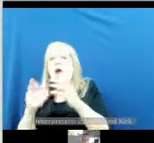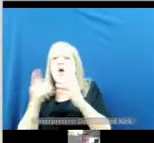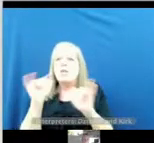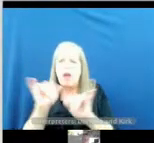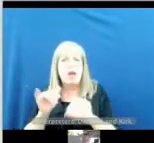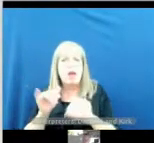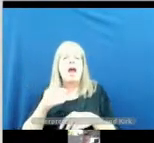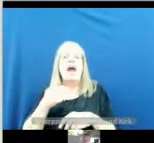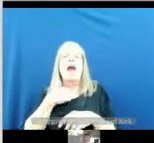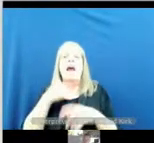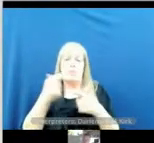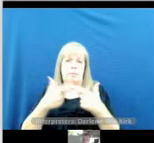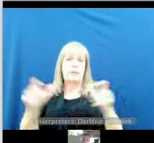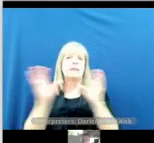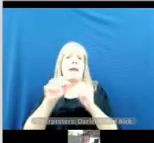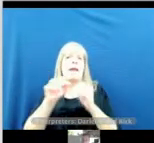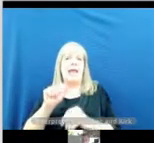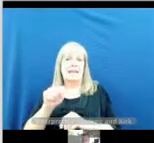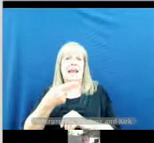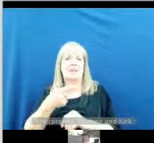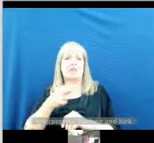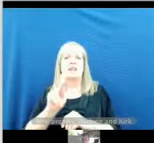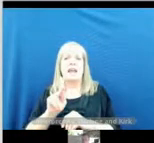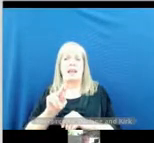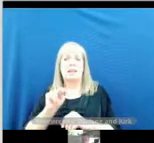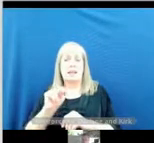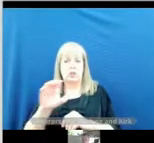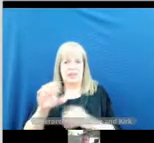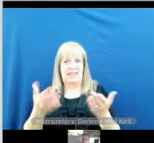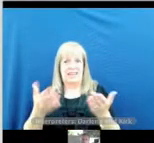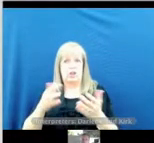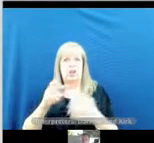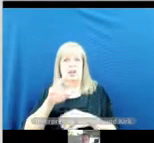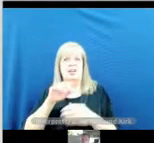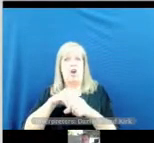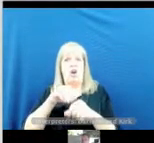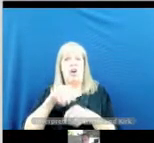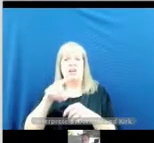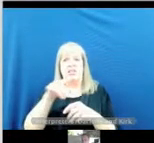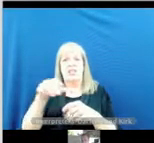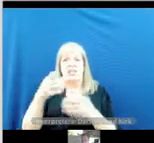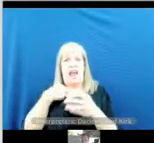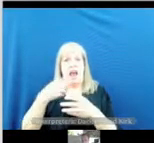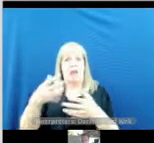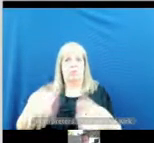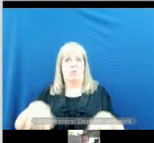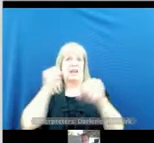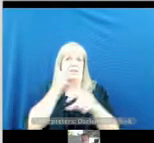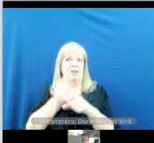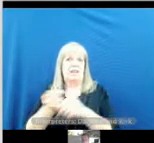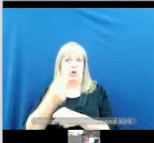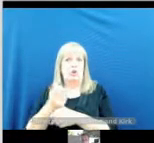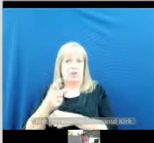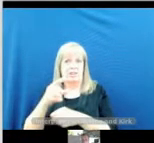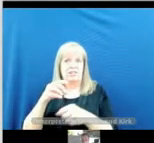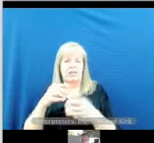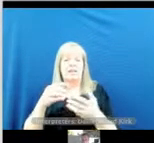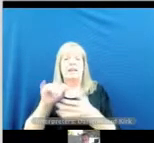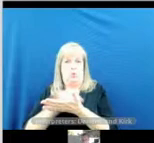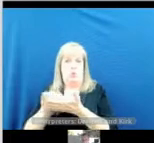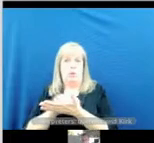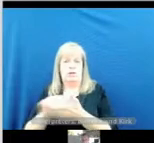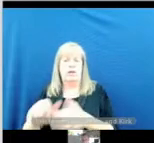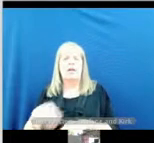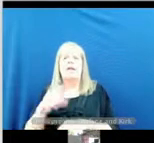Keller National Center here on Long Island. I'm actually in New York, that I host every year, and that